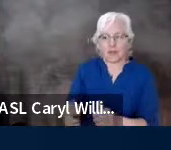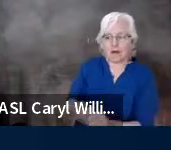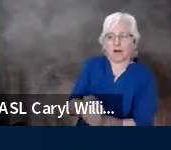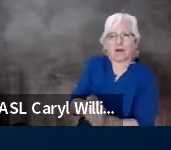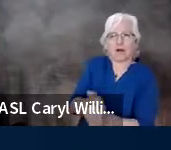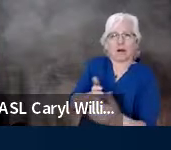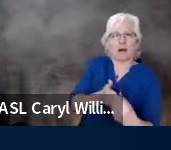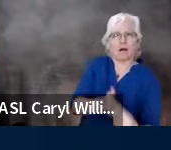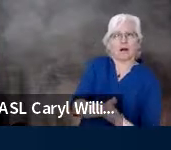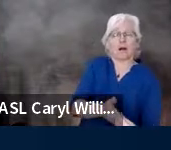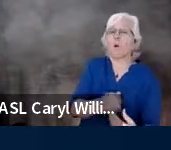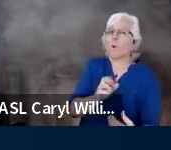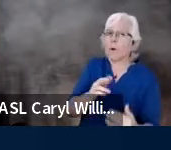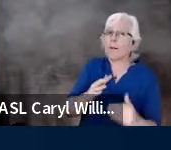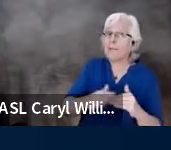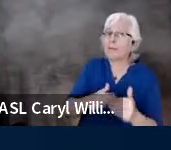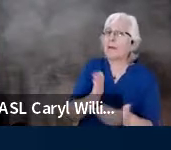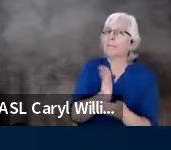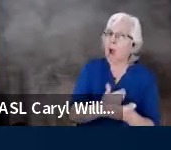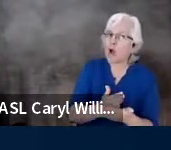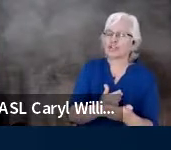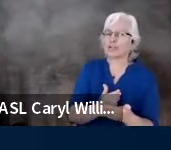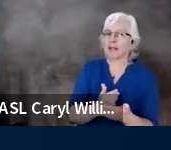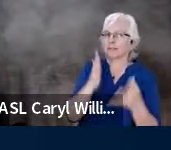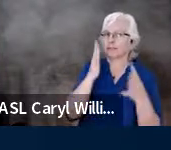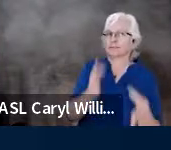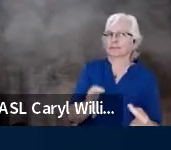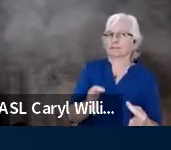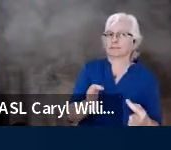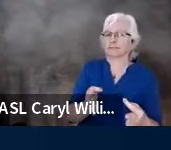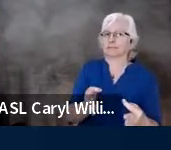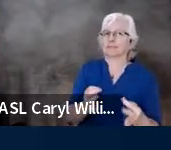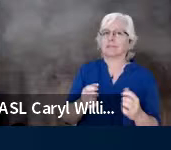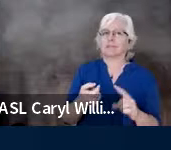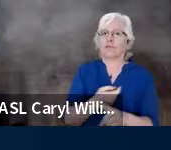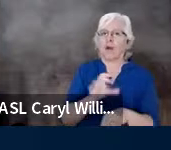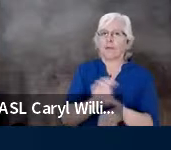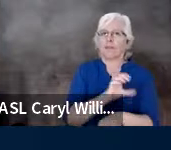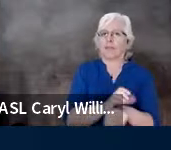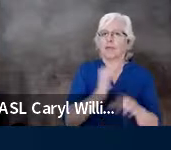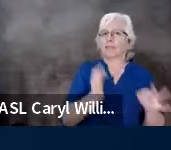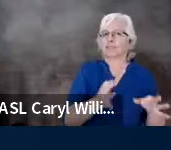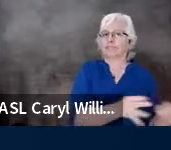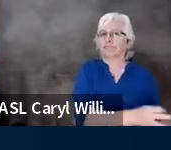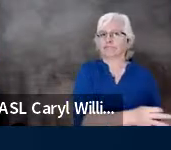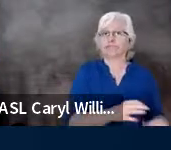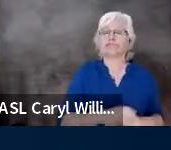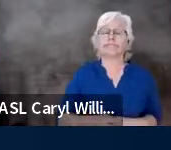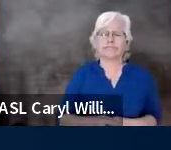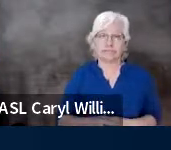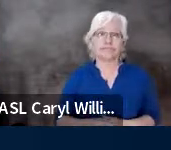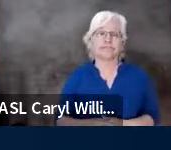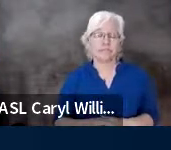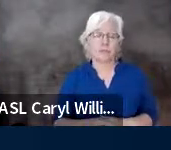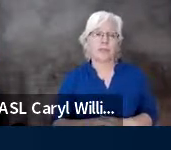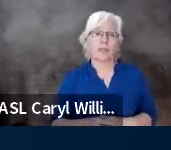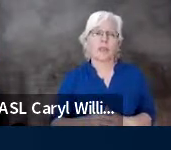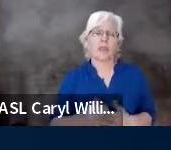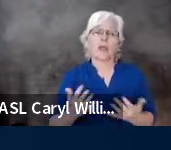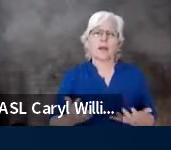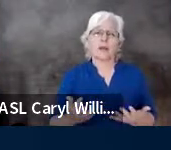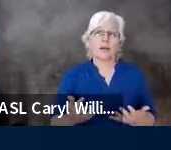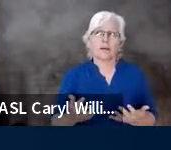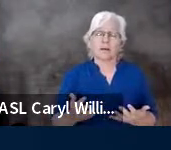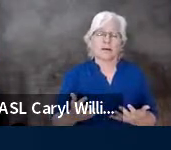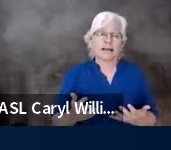least partially made with help from algorithmic systems. And again, it's not